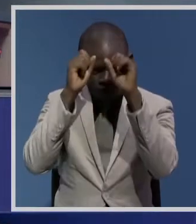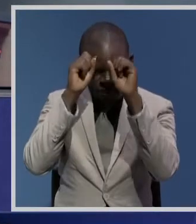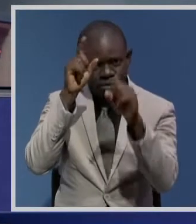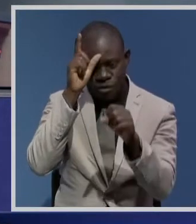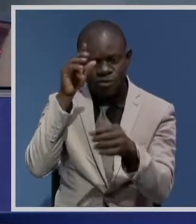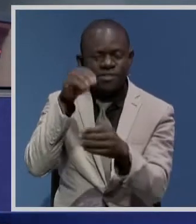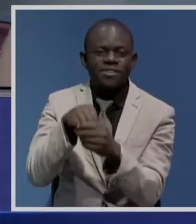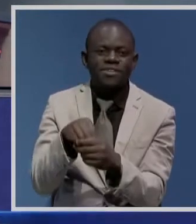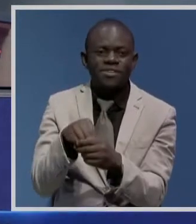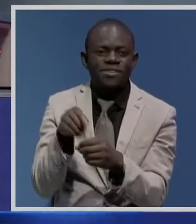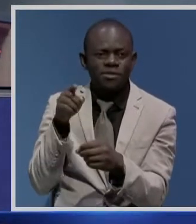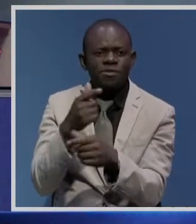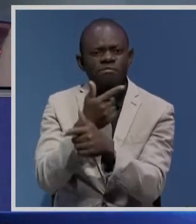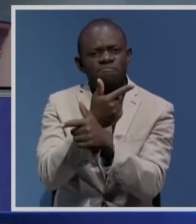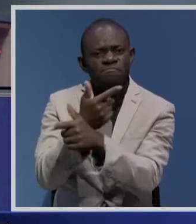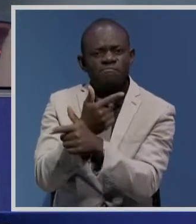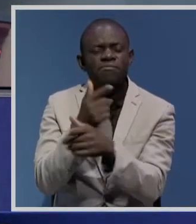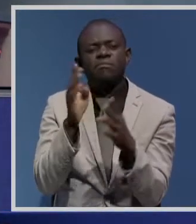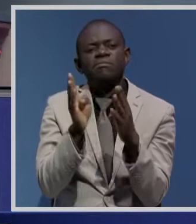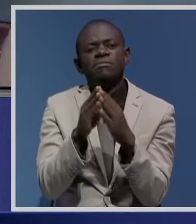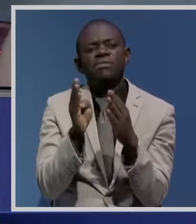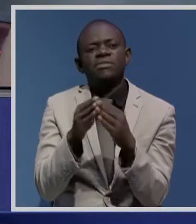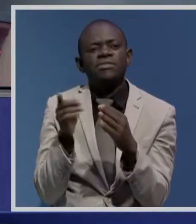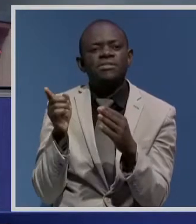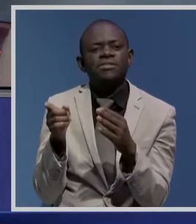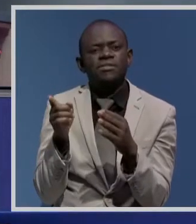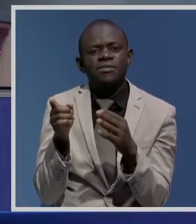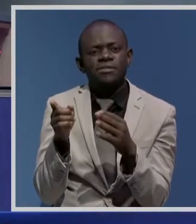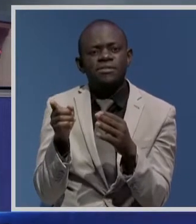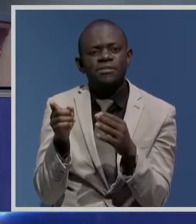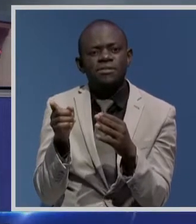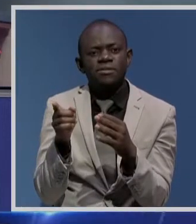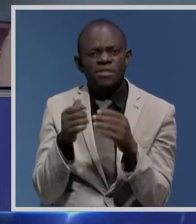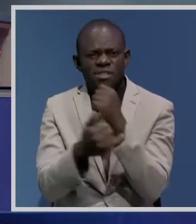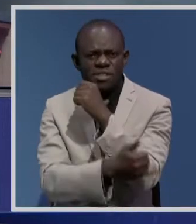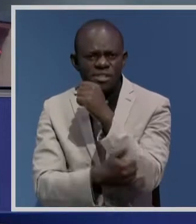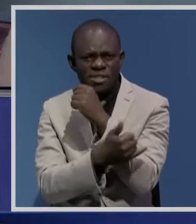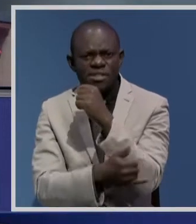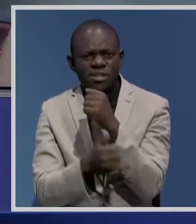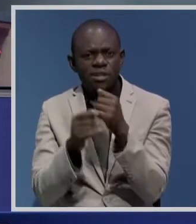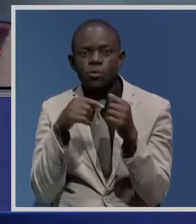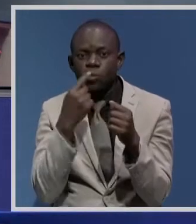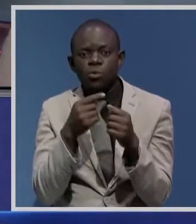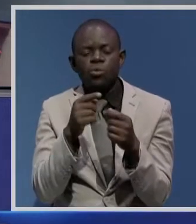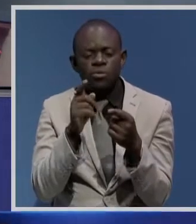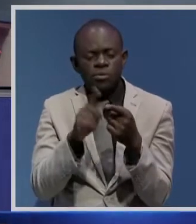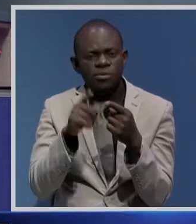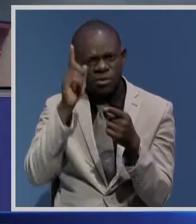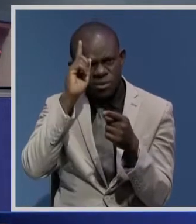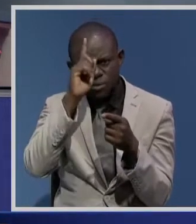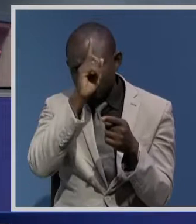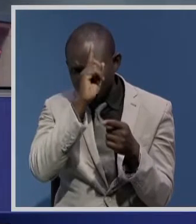Summit plus Force Intervention Brigade Troop contributing countries and the Democratic Republic of Congo,